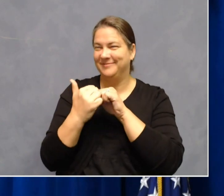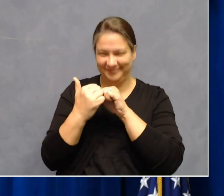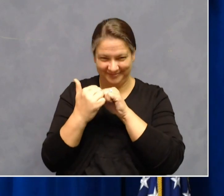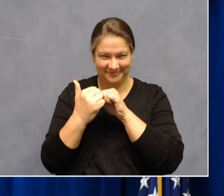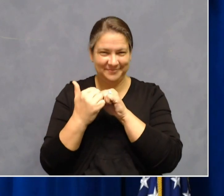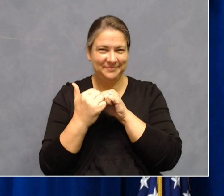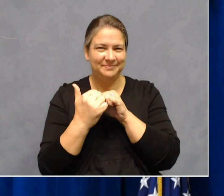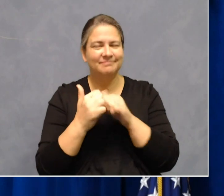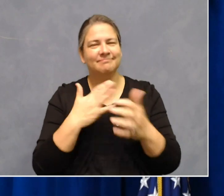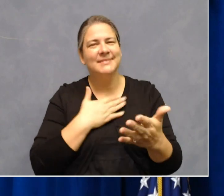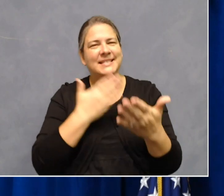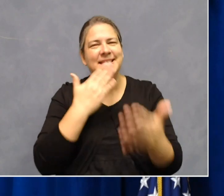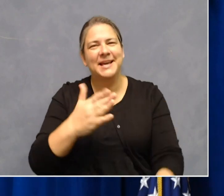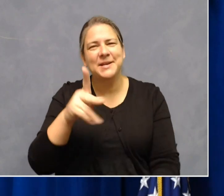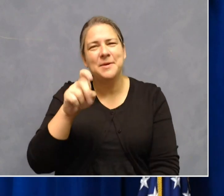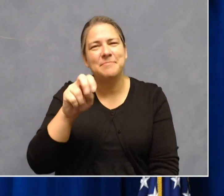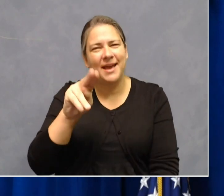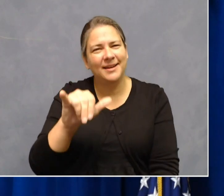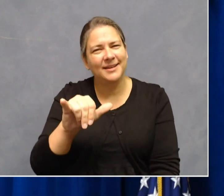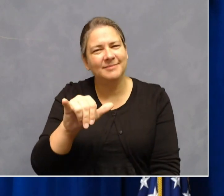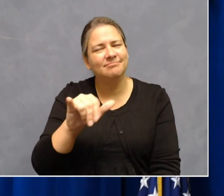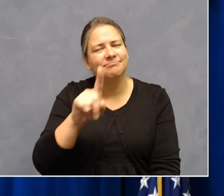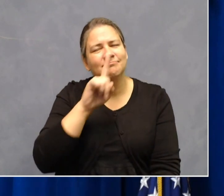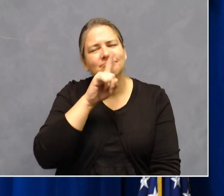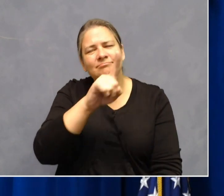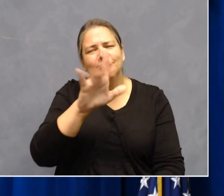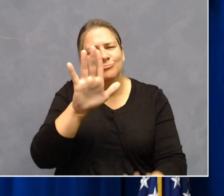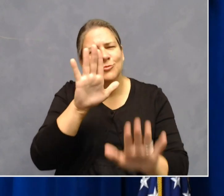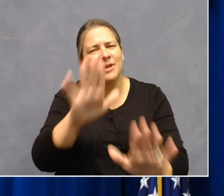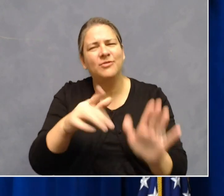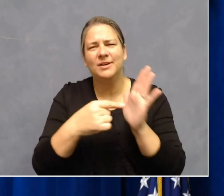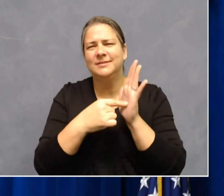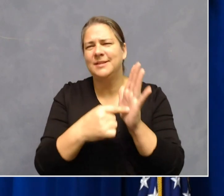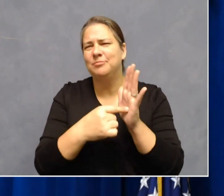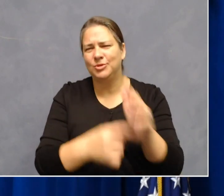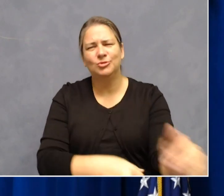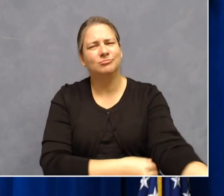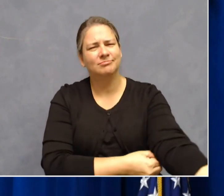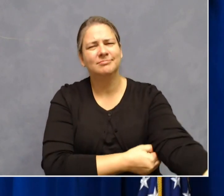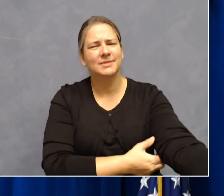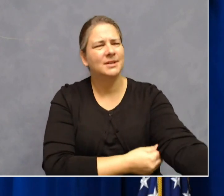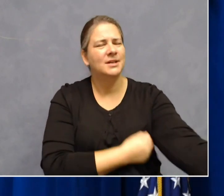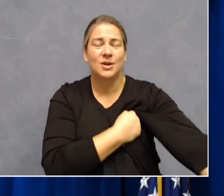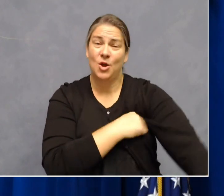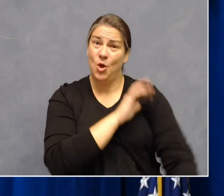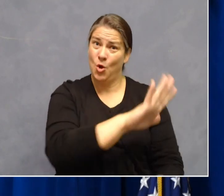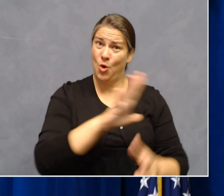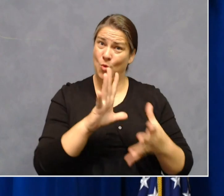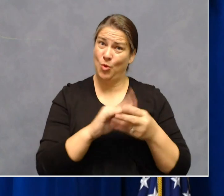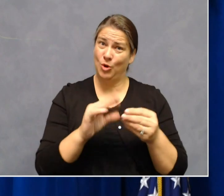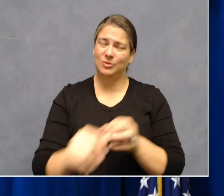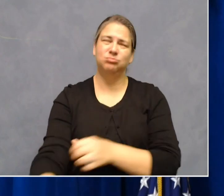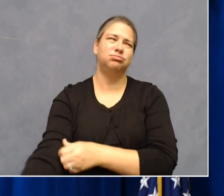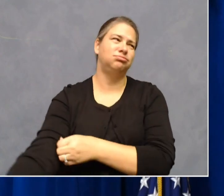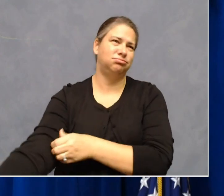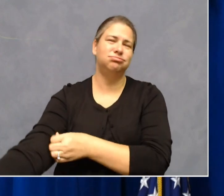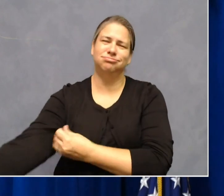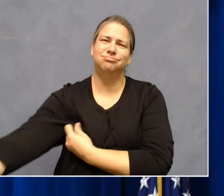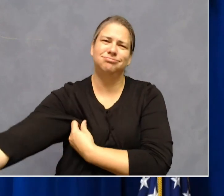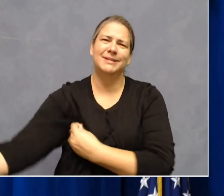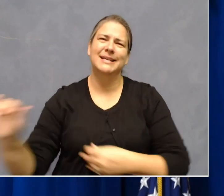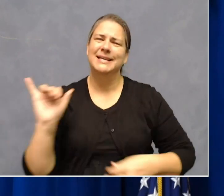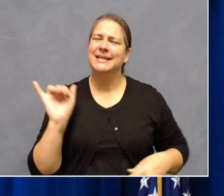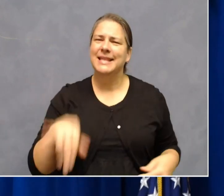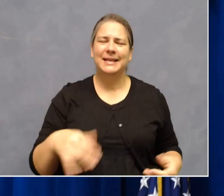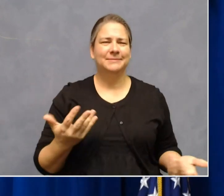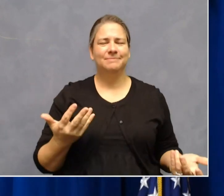Penny for the wonderful example that she sets and her words, which probably mean so